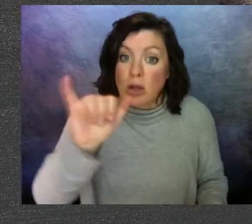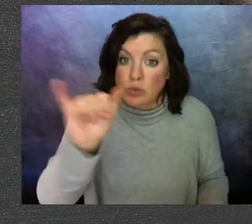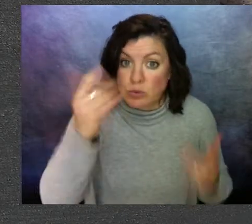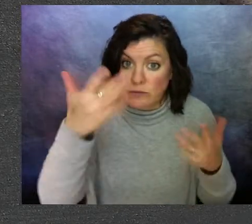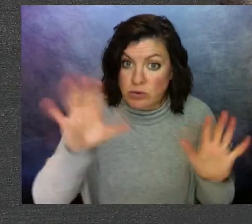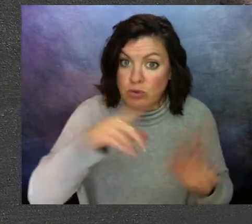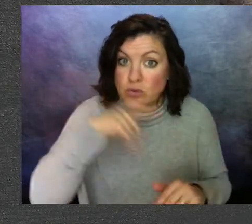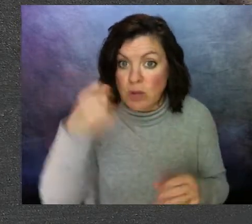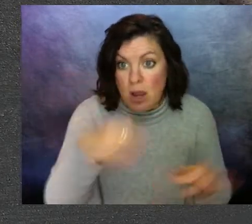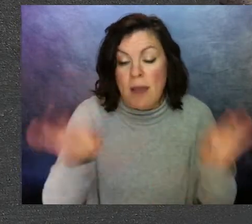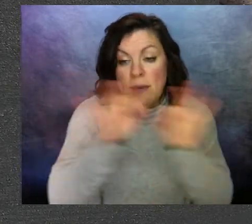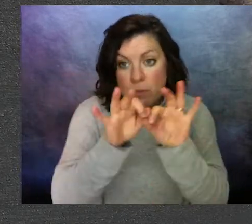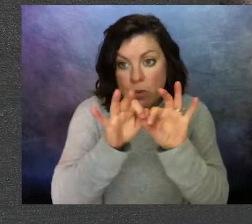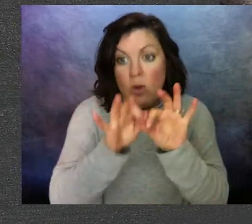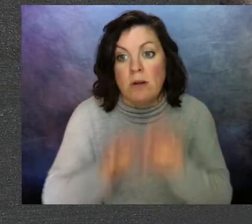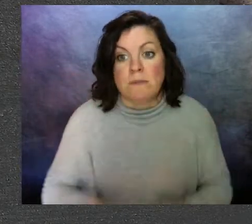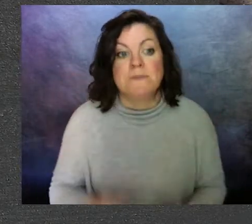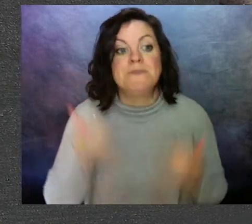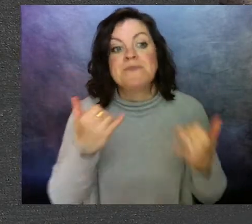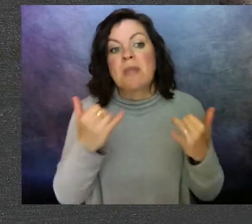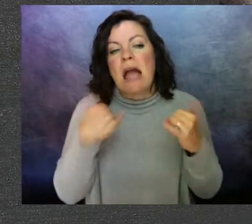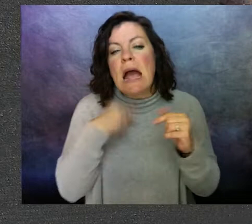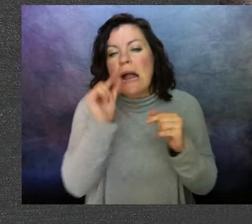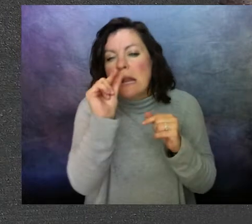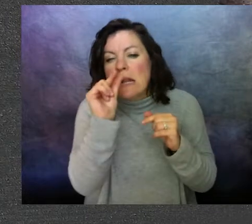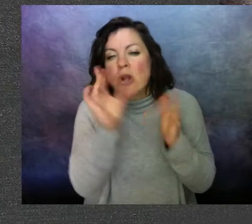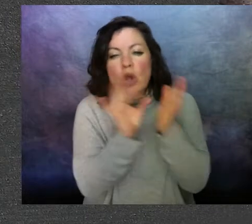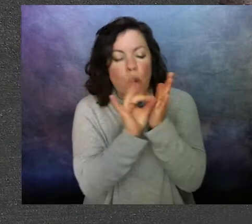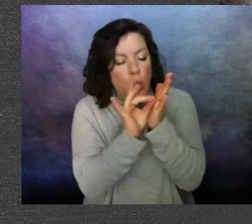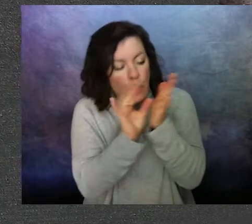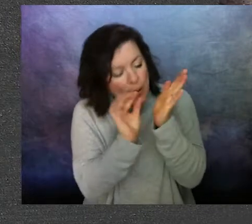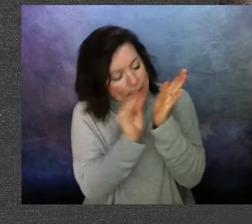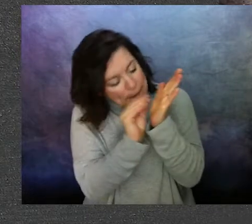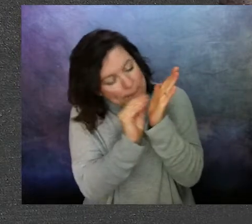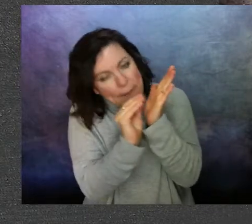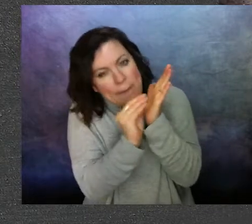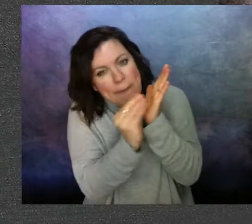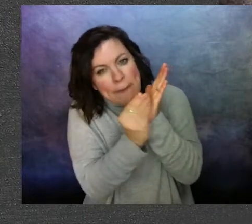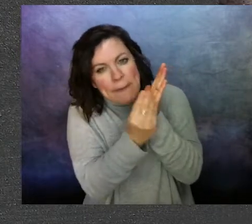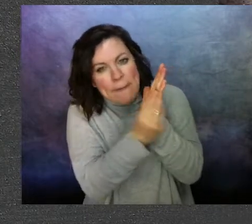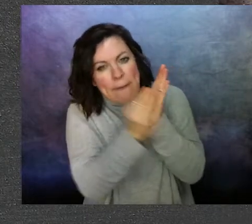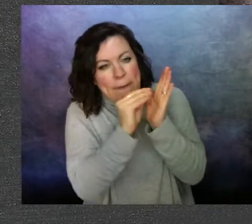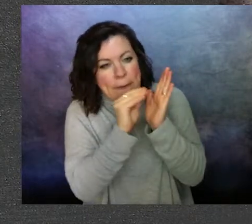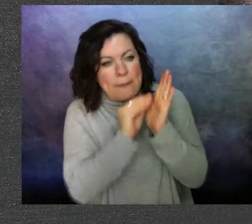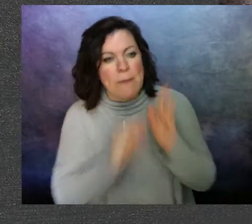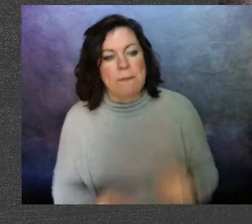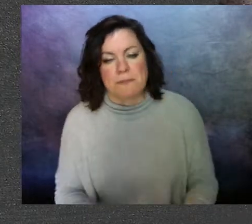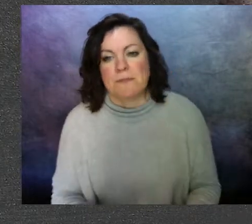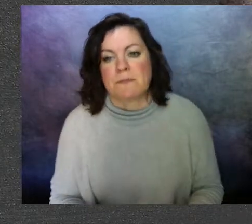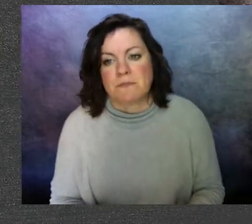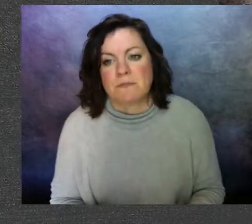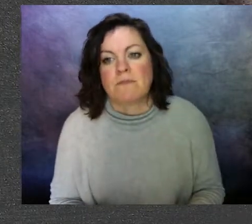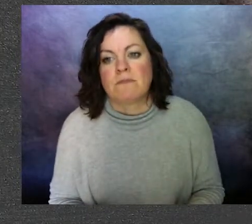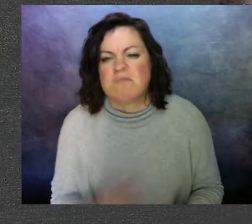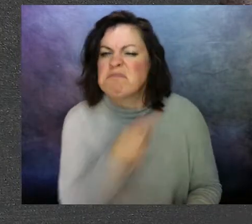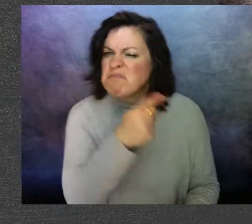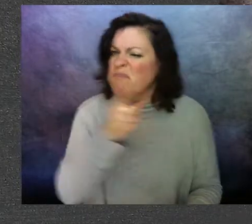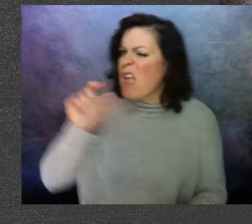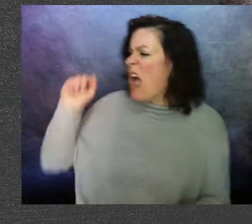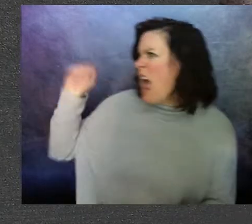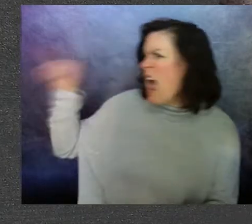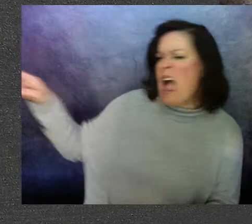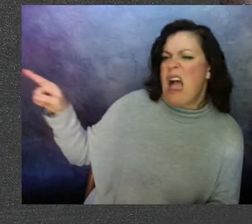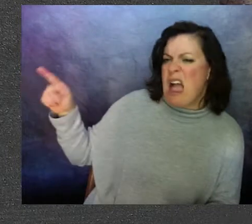gonna apply a little bit of glue into each spot, and have your grown-up just put